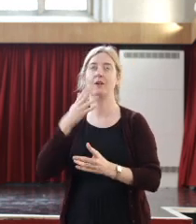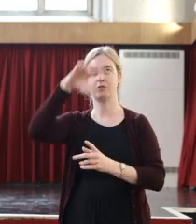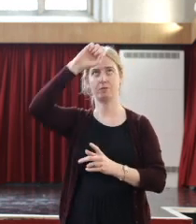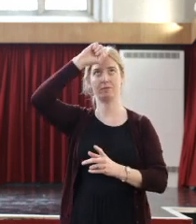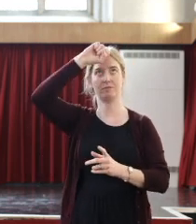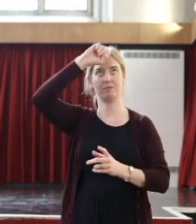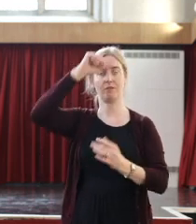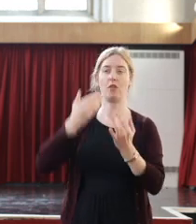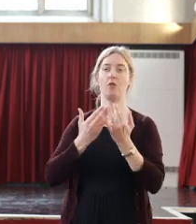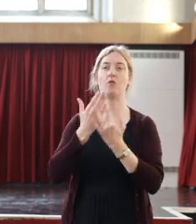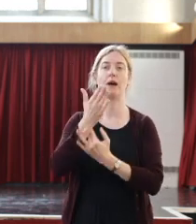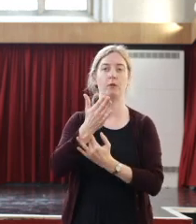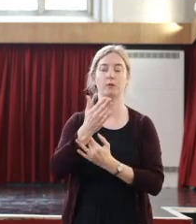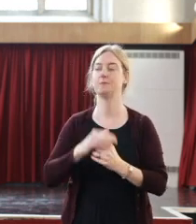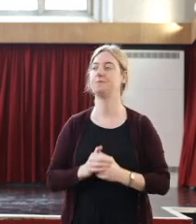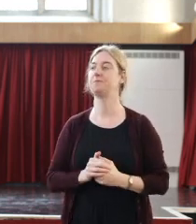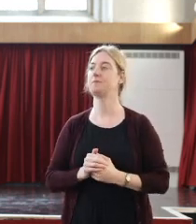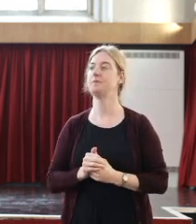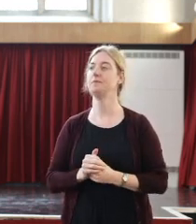throughout.